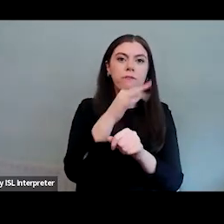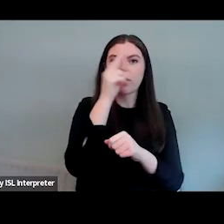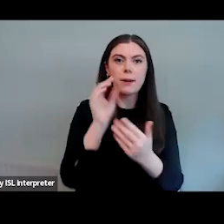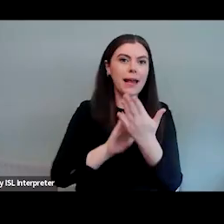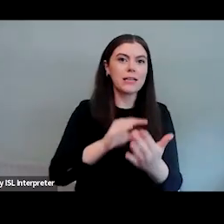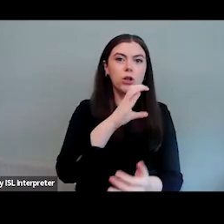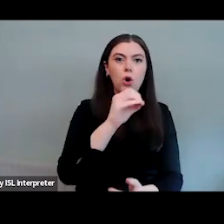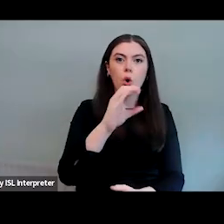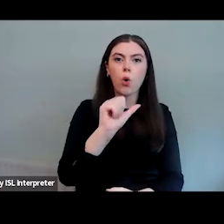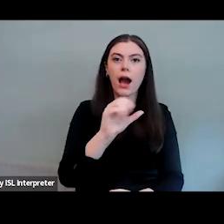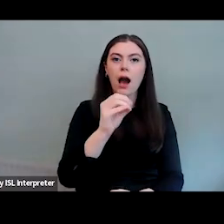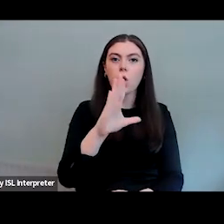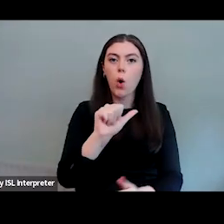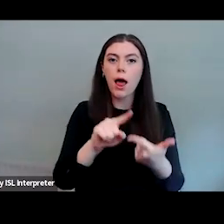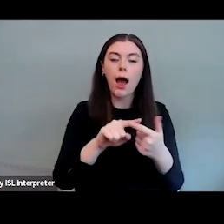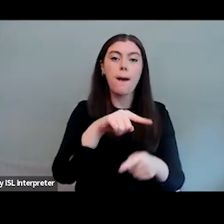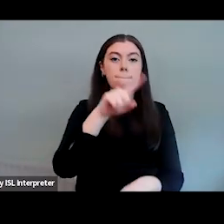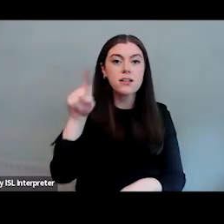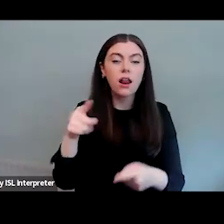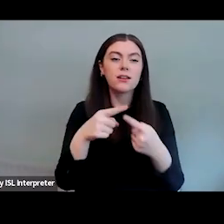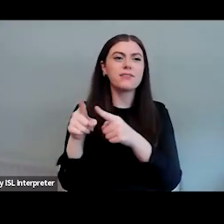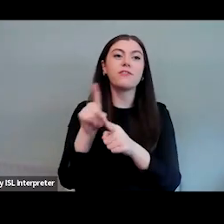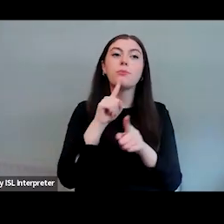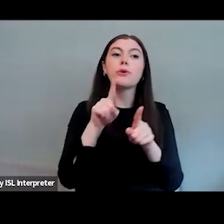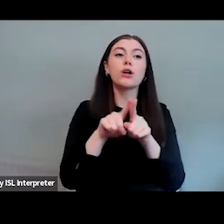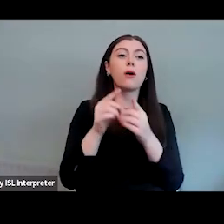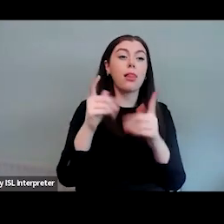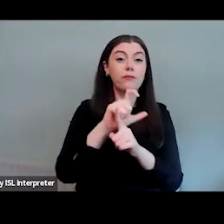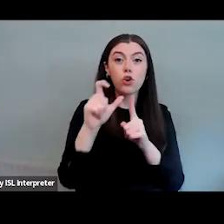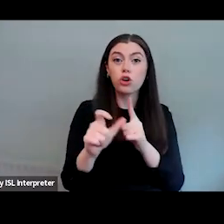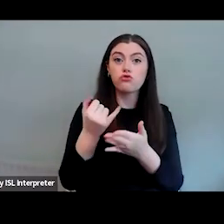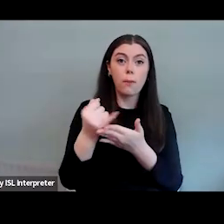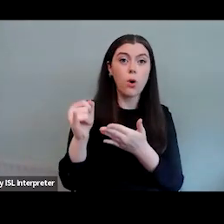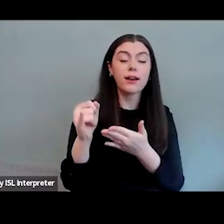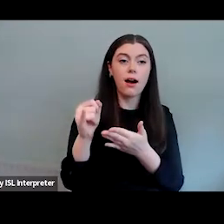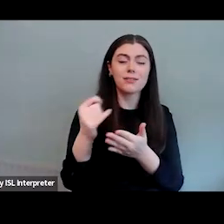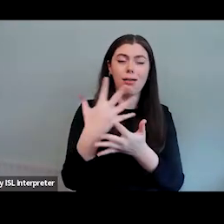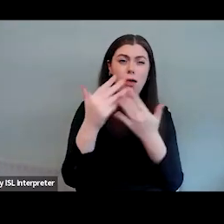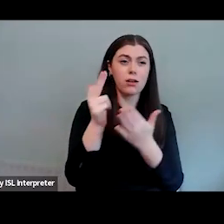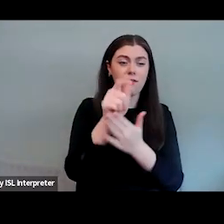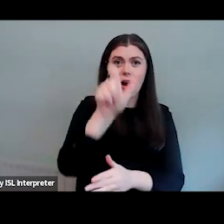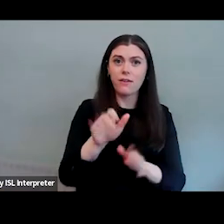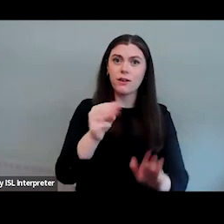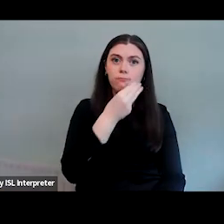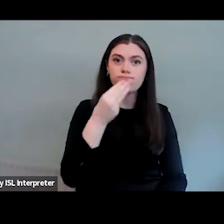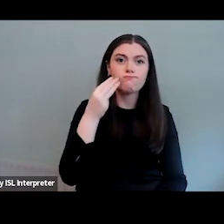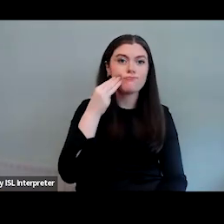McDonald's, and the power of cultural boycotts, like thousands of artists that have pledged to not